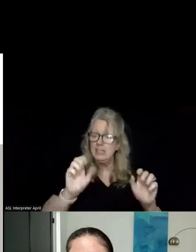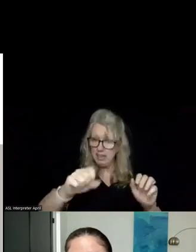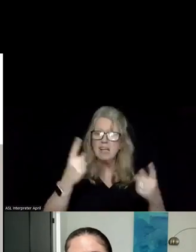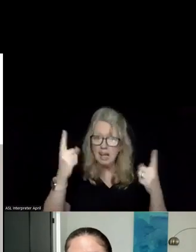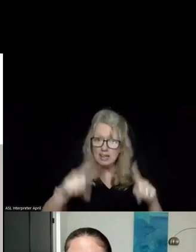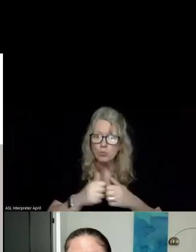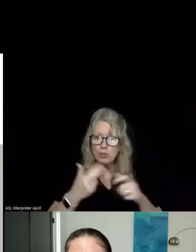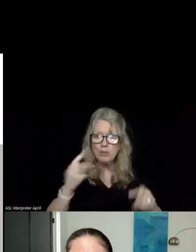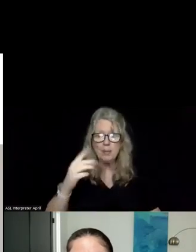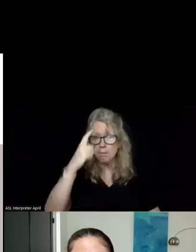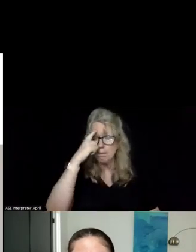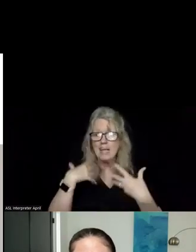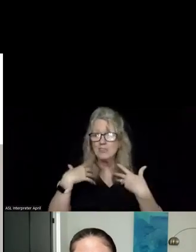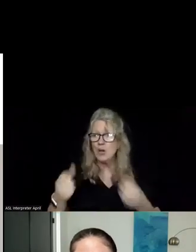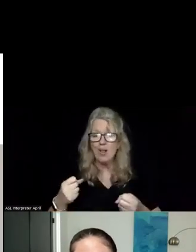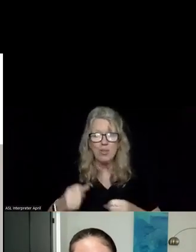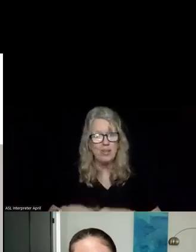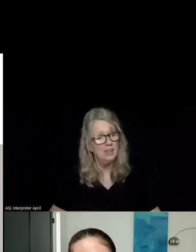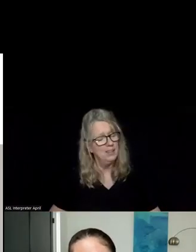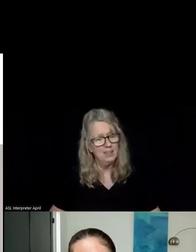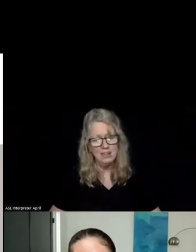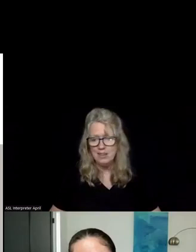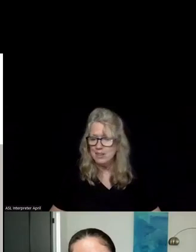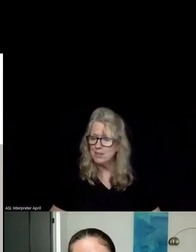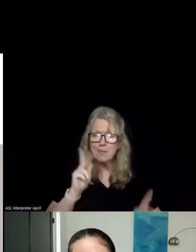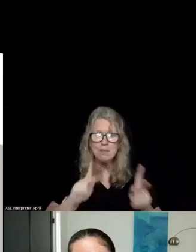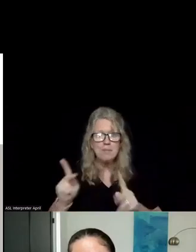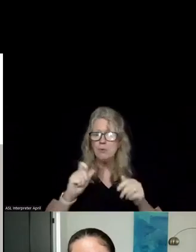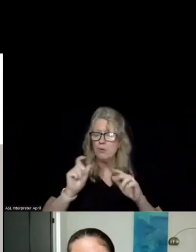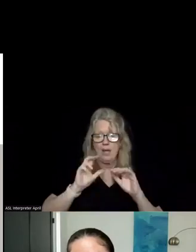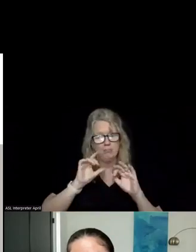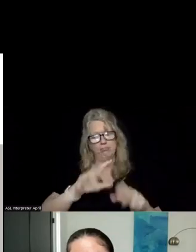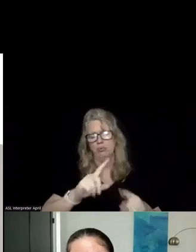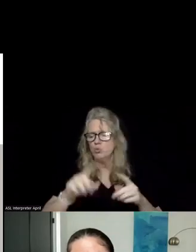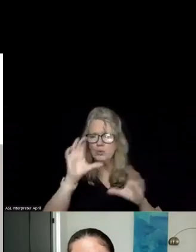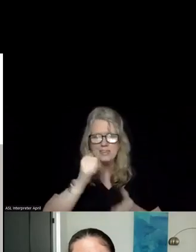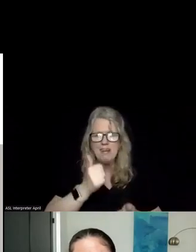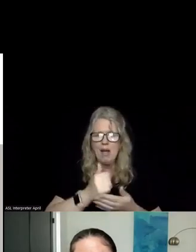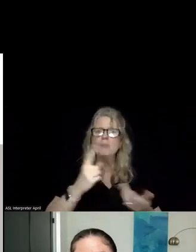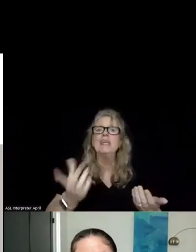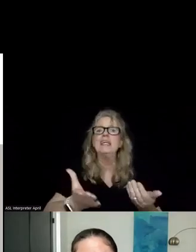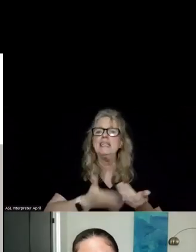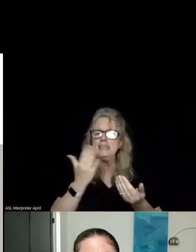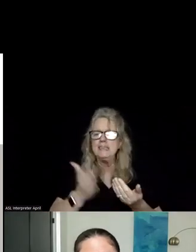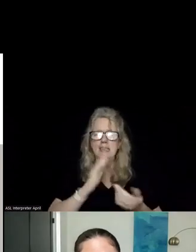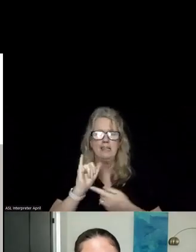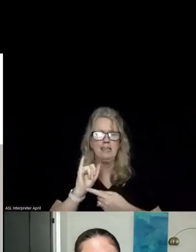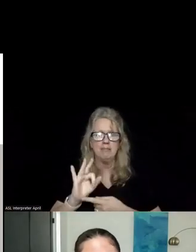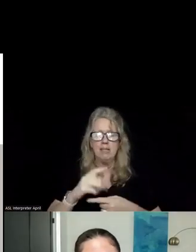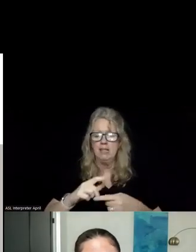him. Mental health, people can gravitate to seeking help much more easily